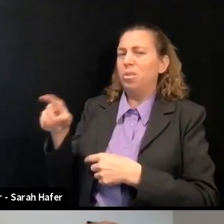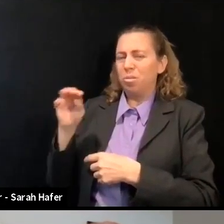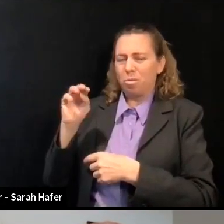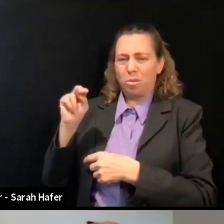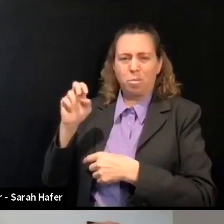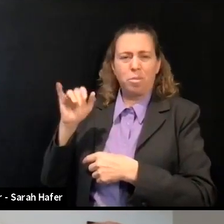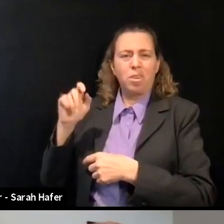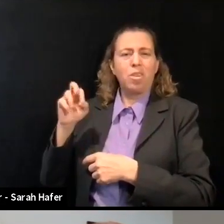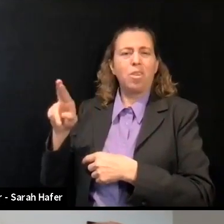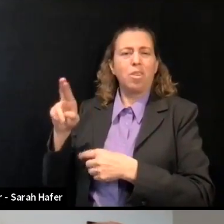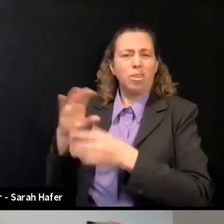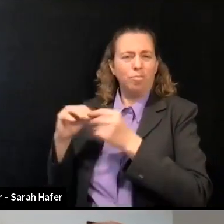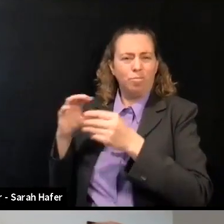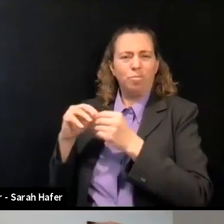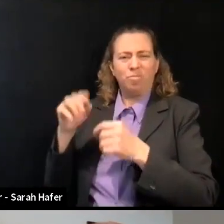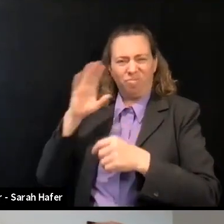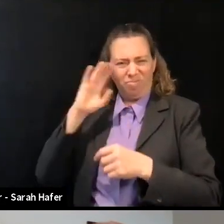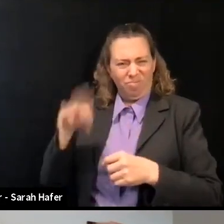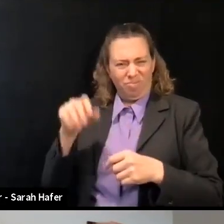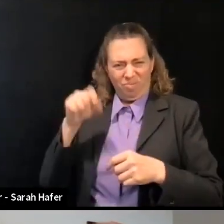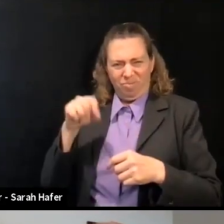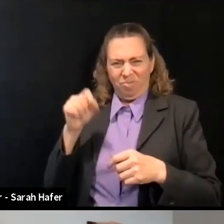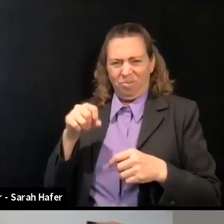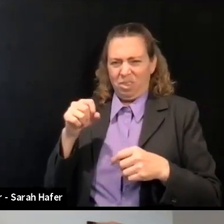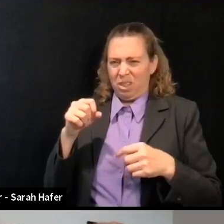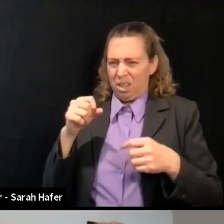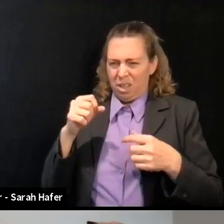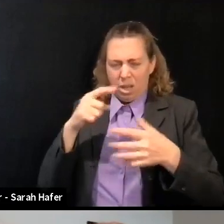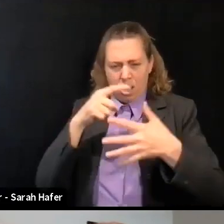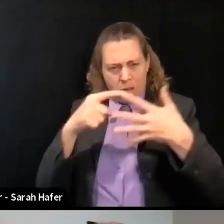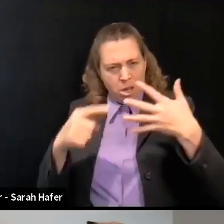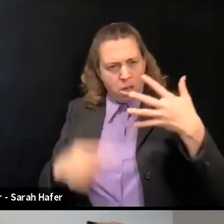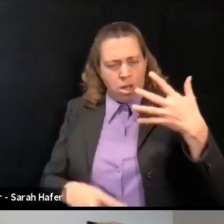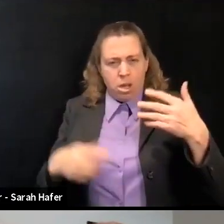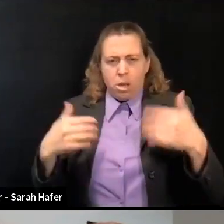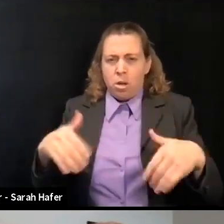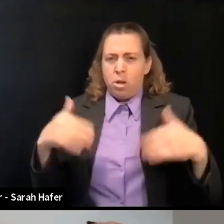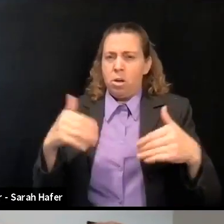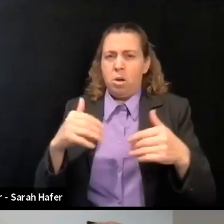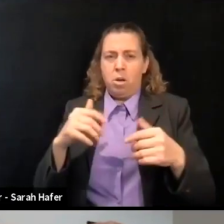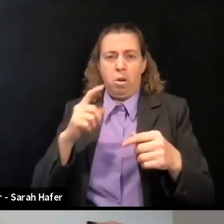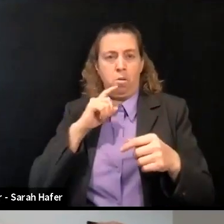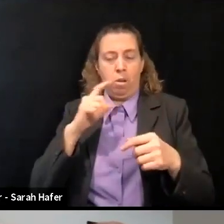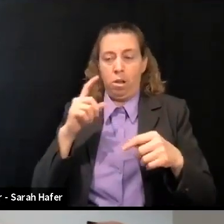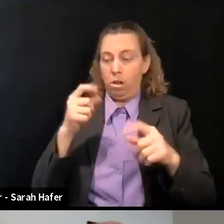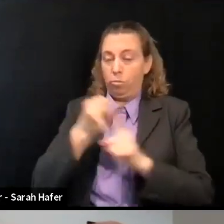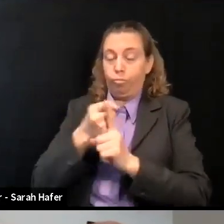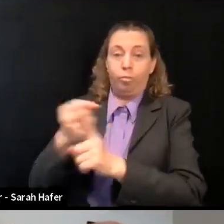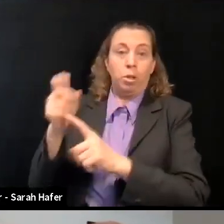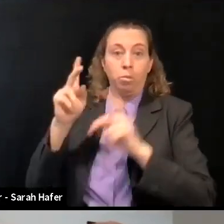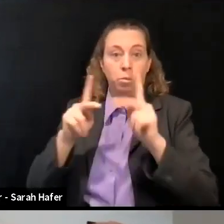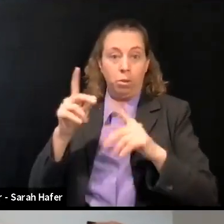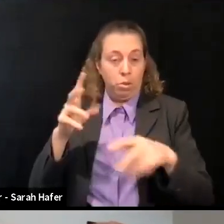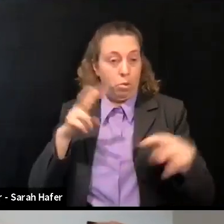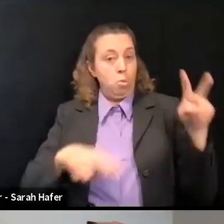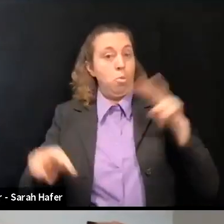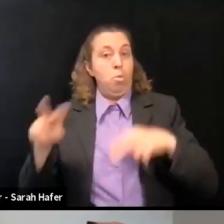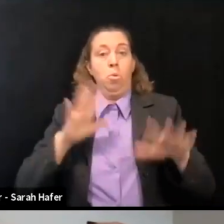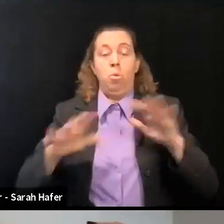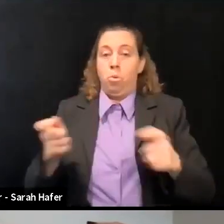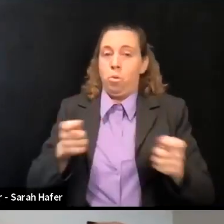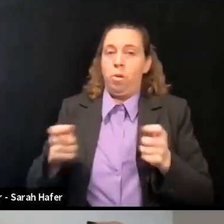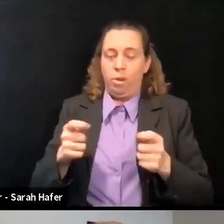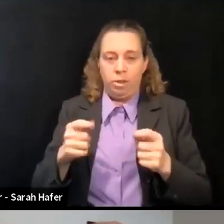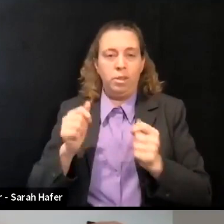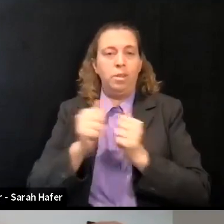this particular pandemic is bringing up for people. I'll turn it over to Dr. Ruth Zúñiga at this point to share some